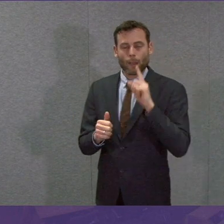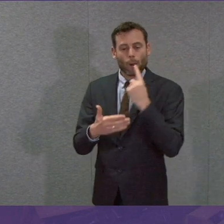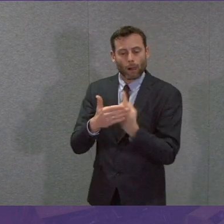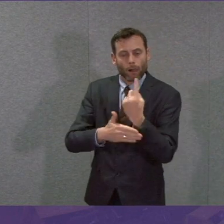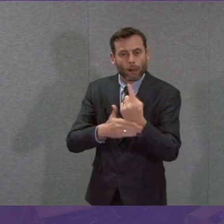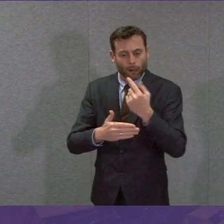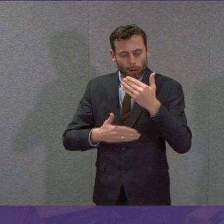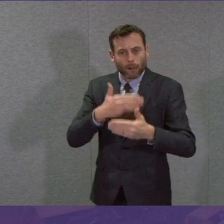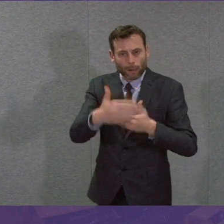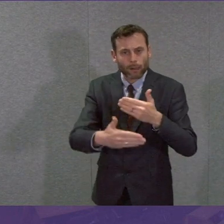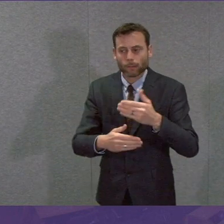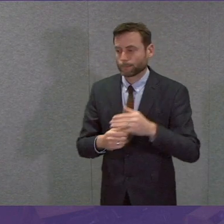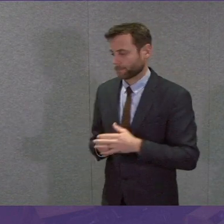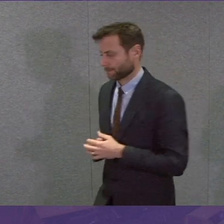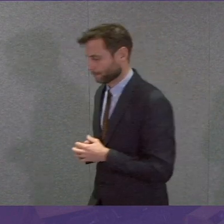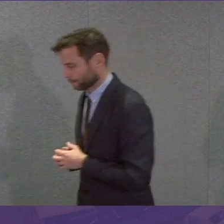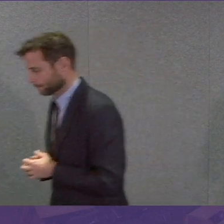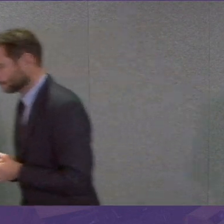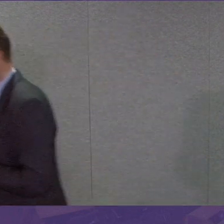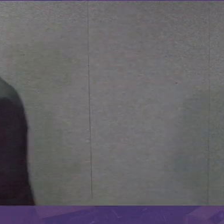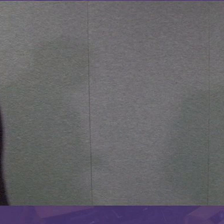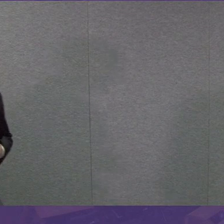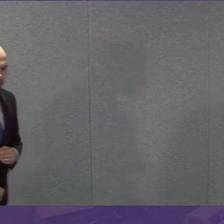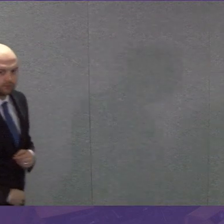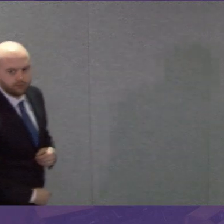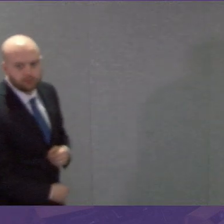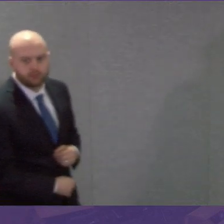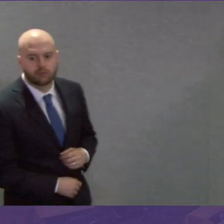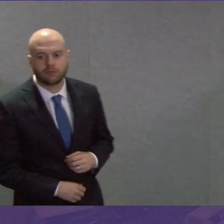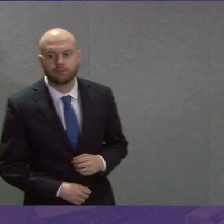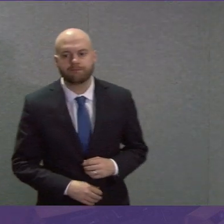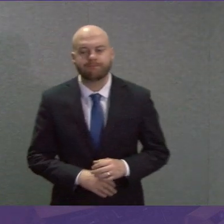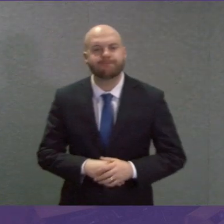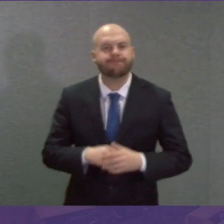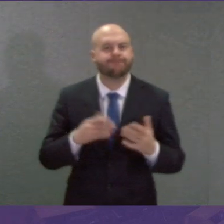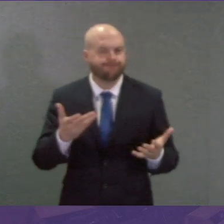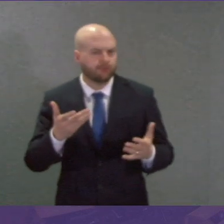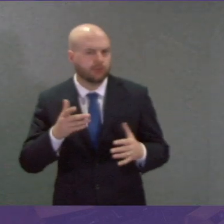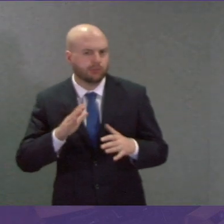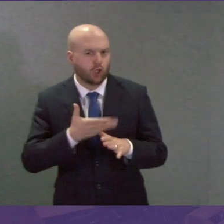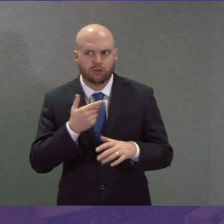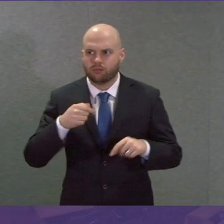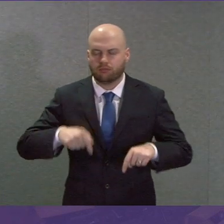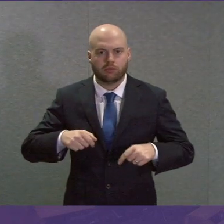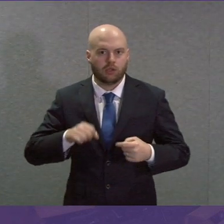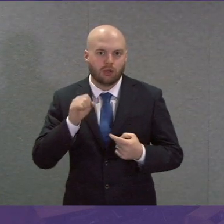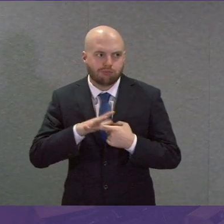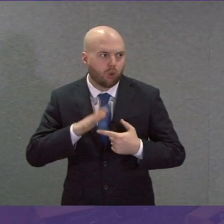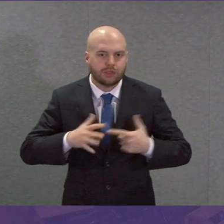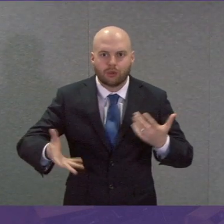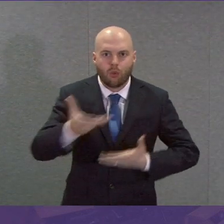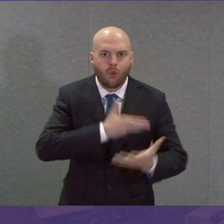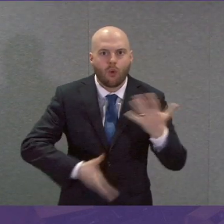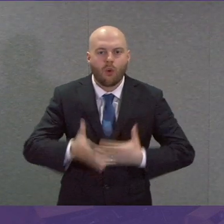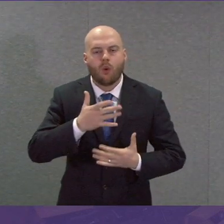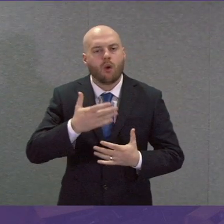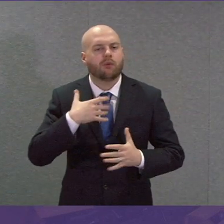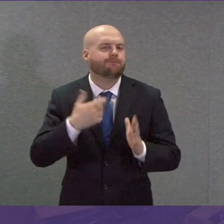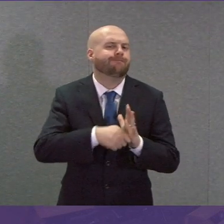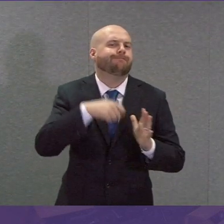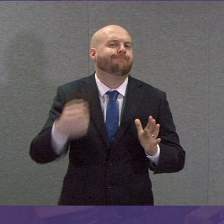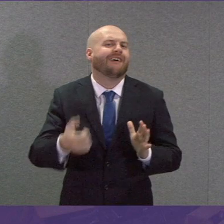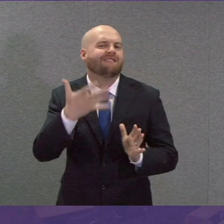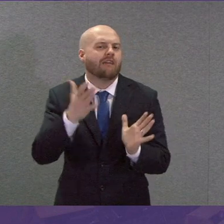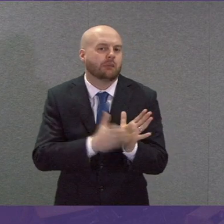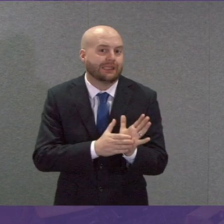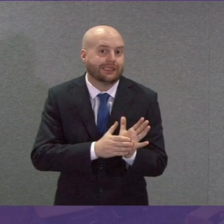address. Due to the importance of this issue, I've decided to give another 5 minutes for questions. So that's Sarah Boyack,